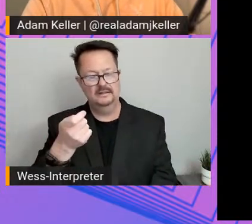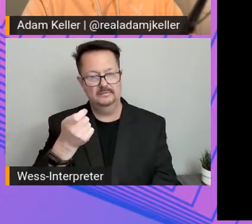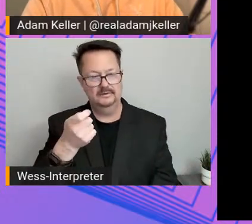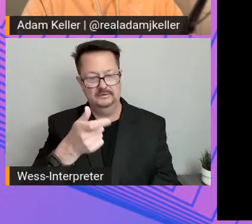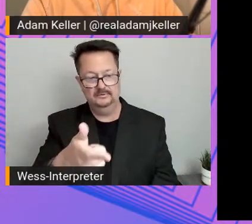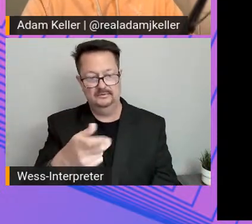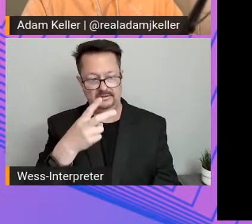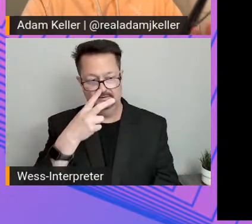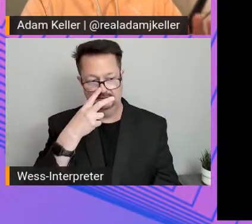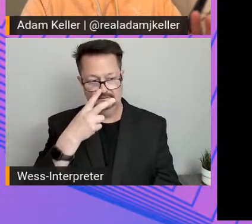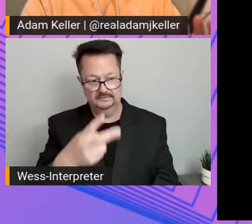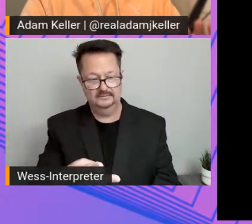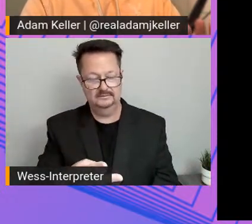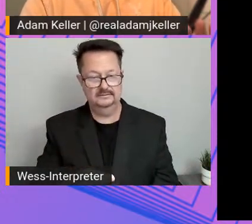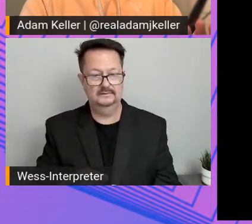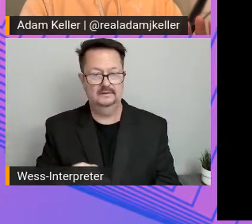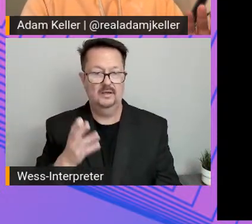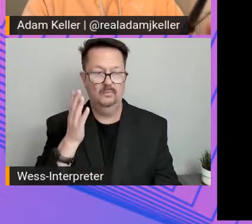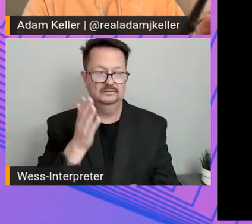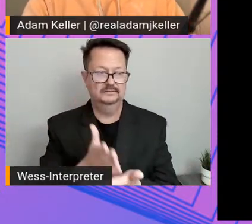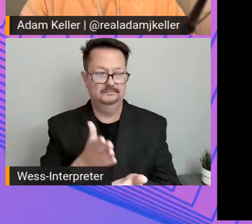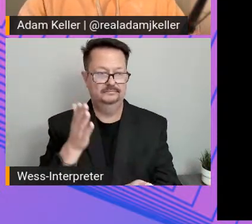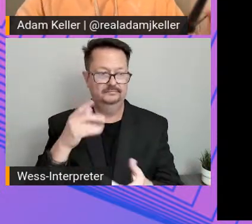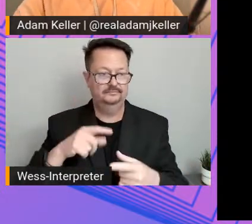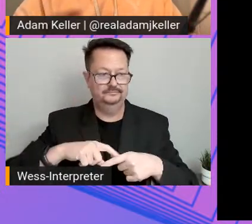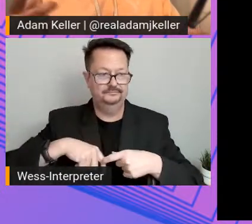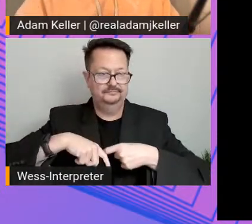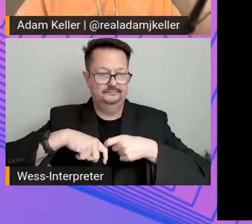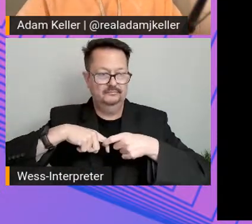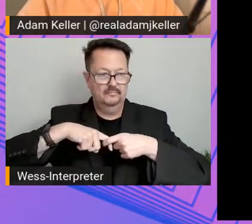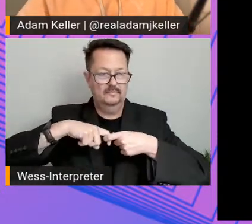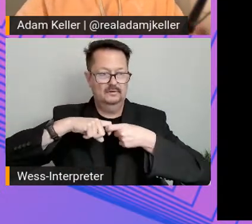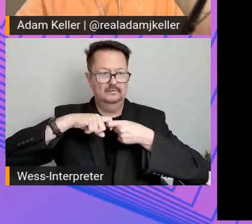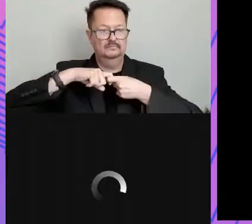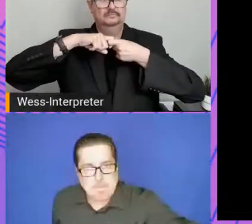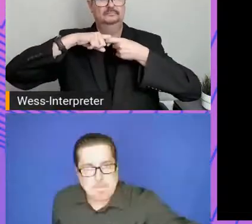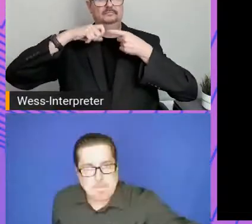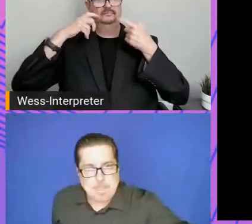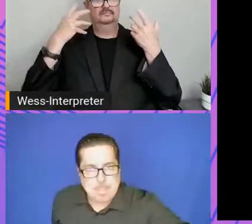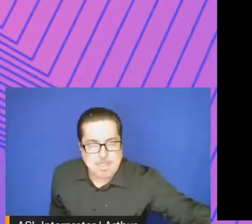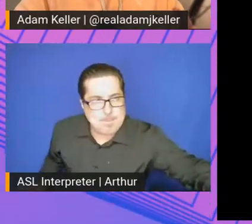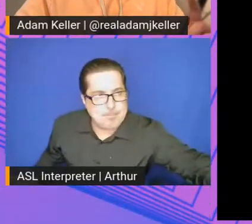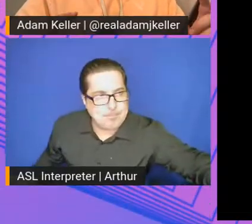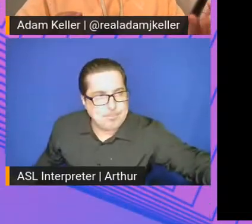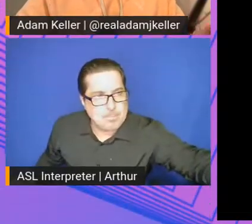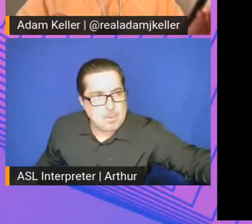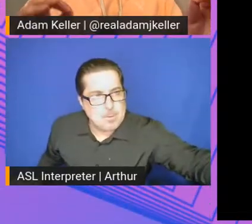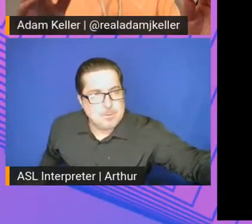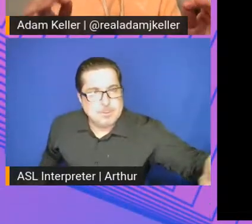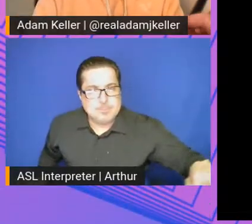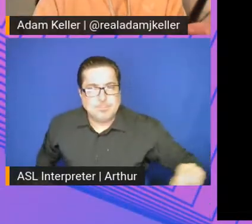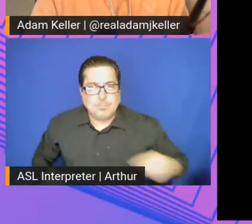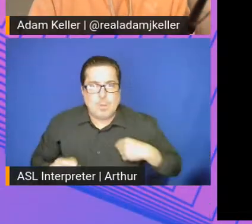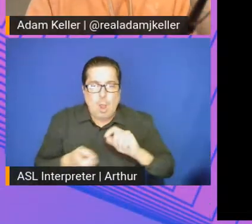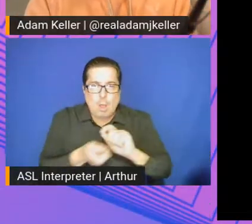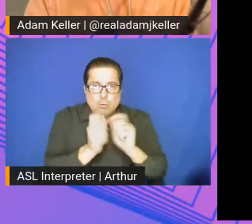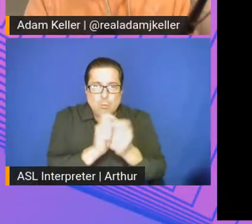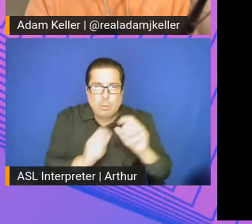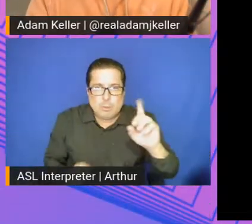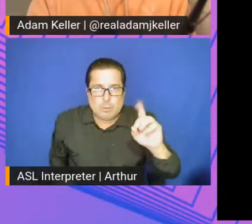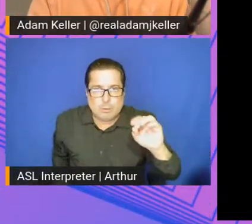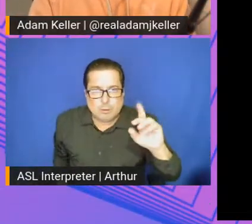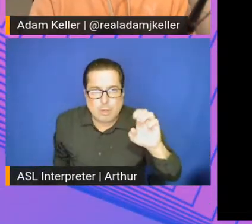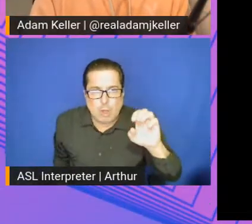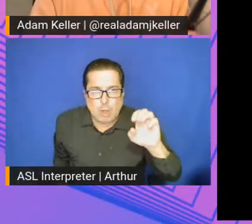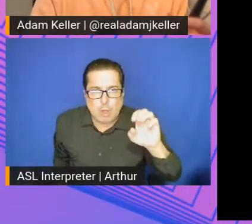see is I'm going to stop. Now, what I want to do is switch my Docker context to ECS. When I switch to